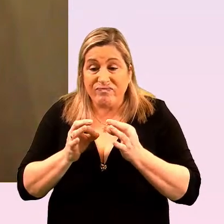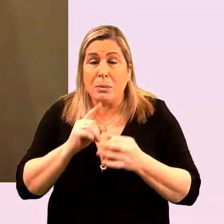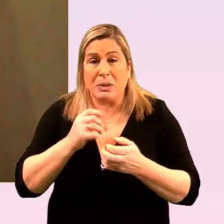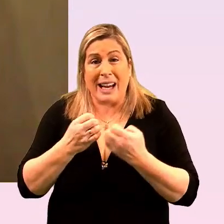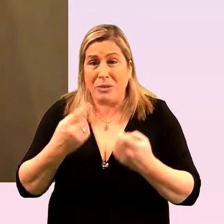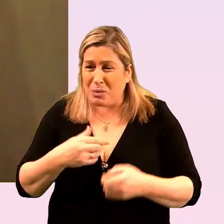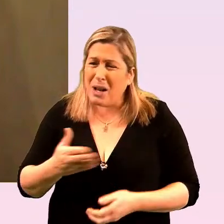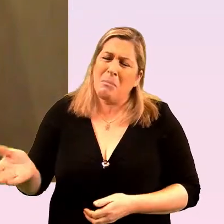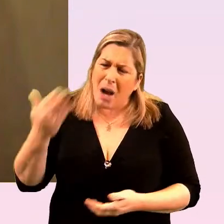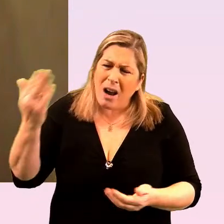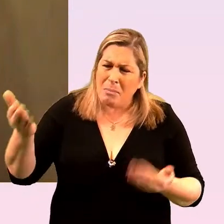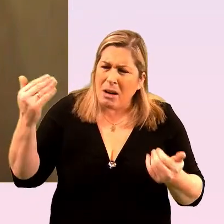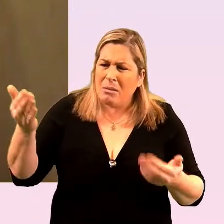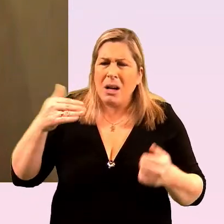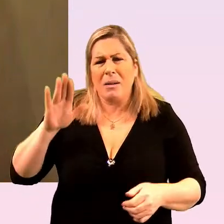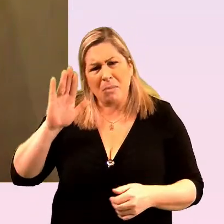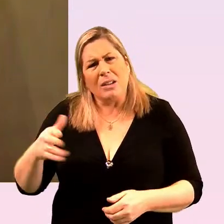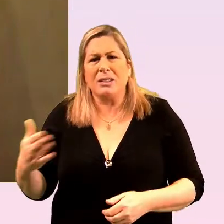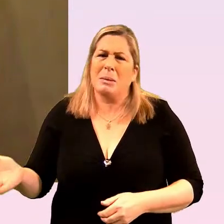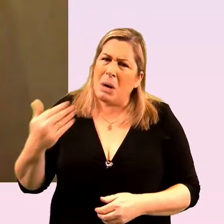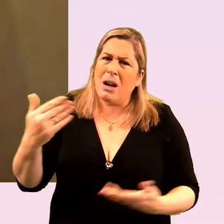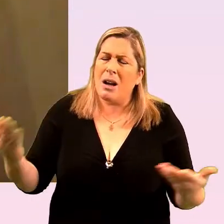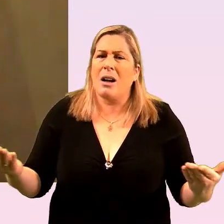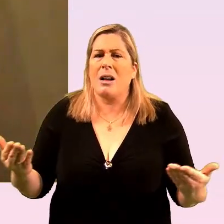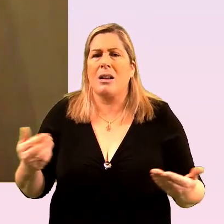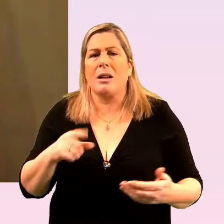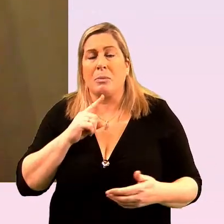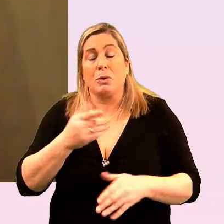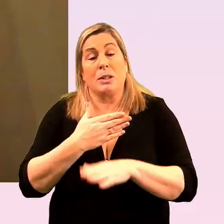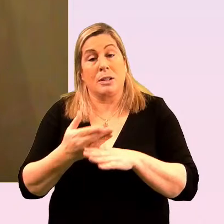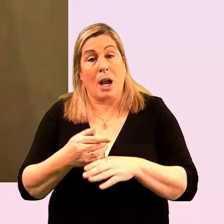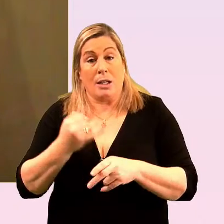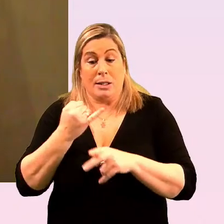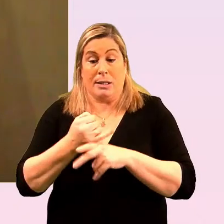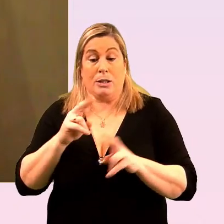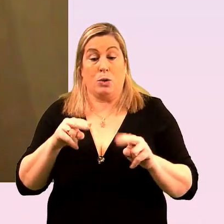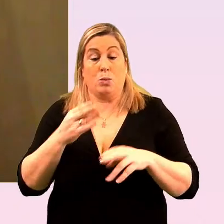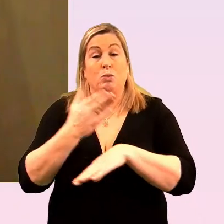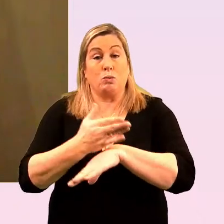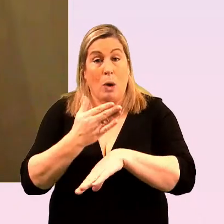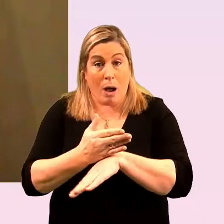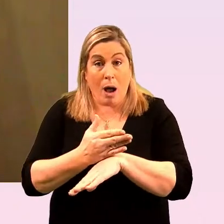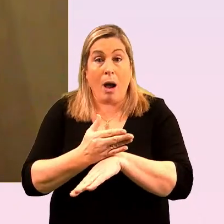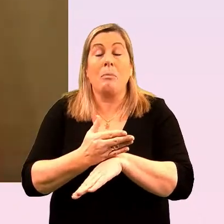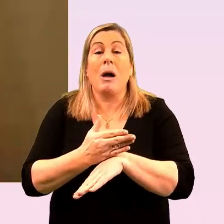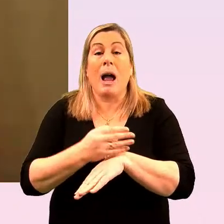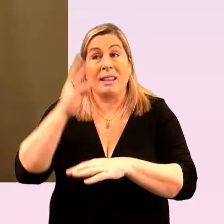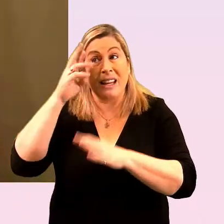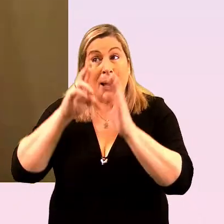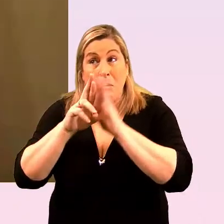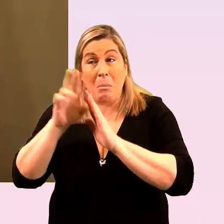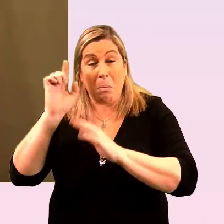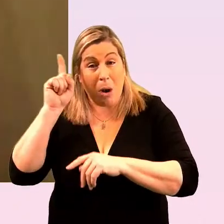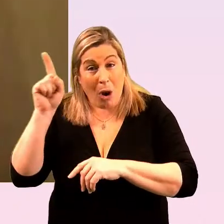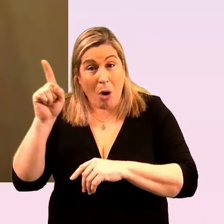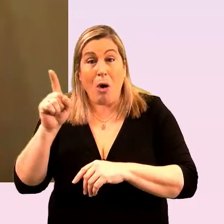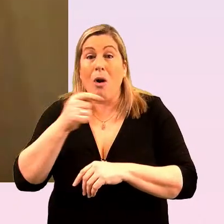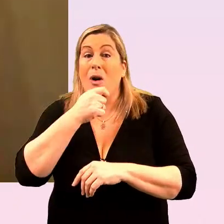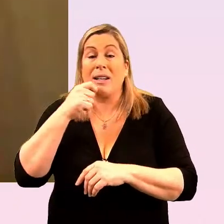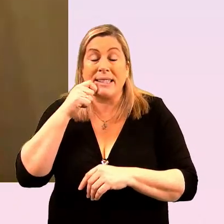need to. So he started in this place, and the employer in that instance